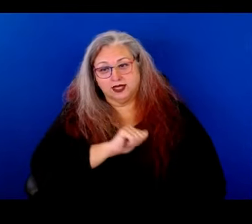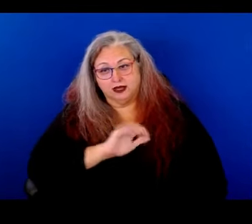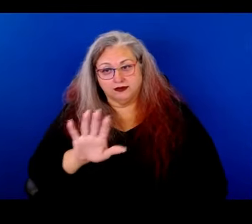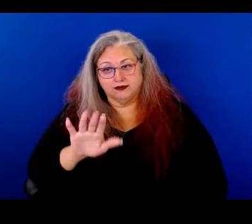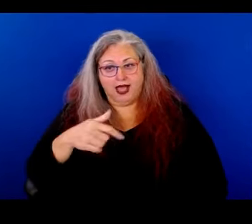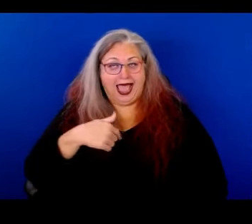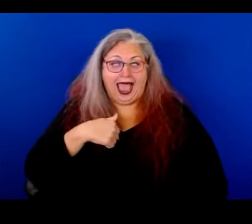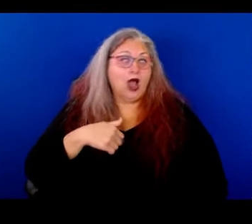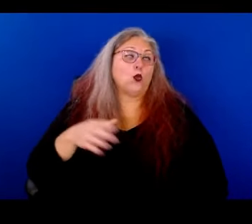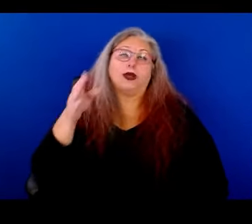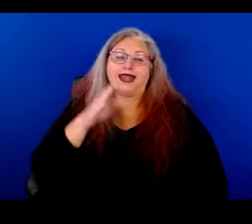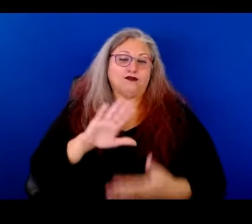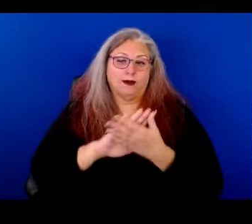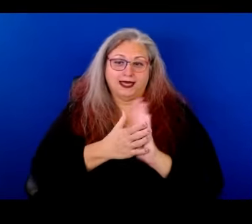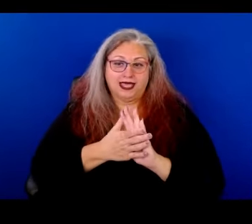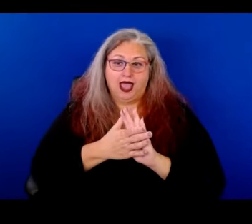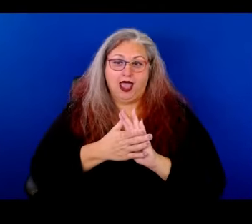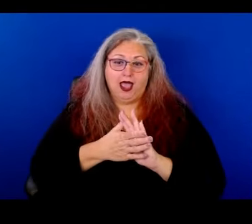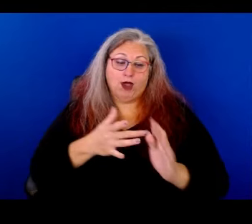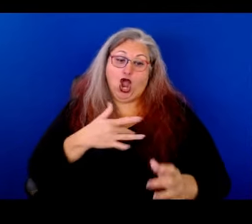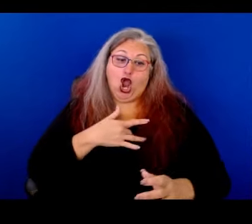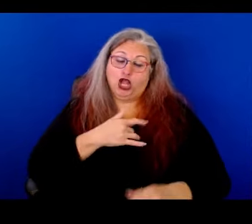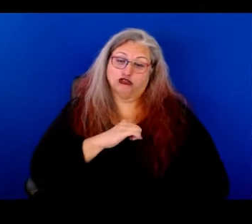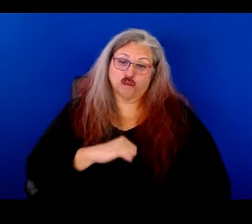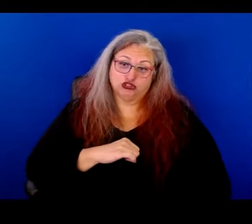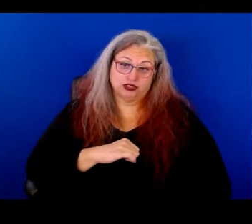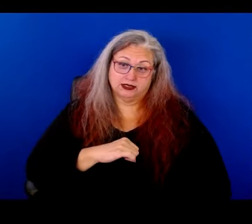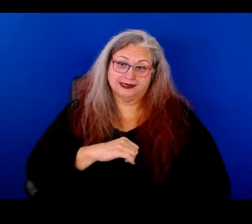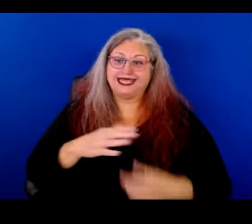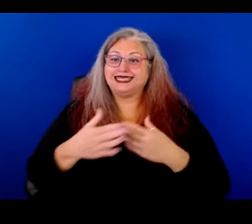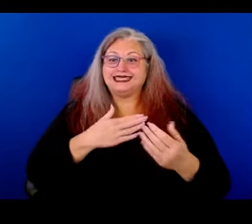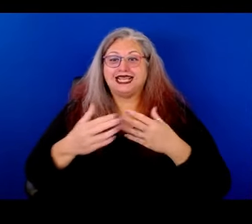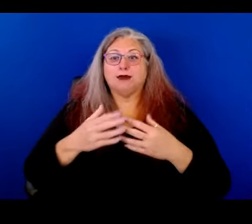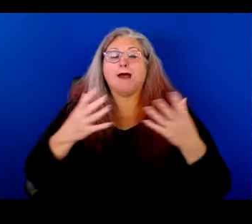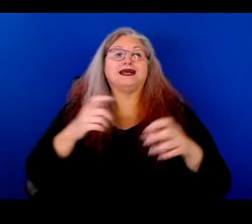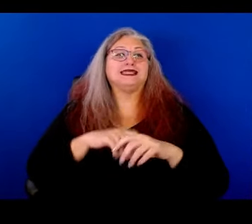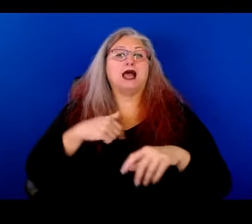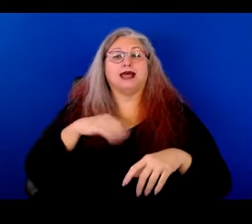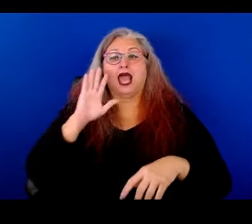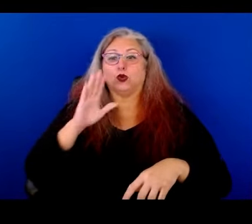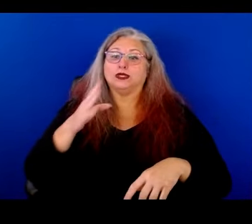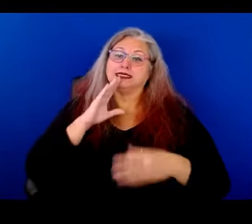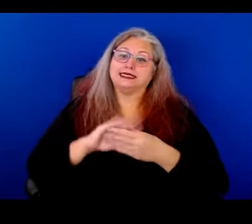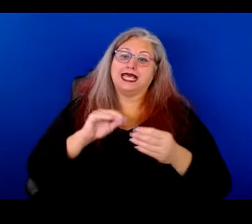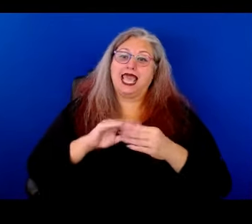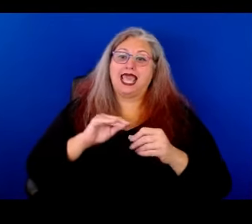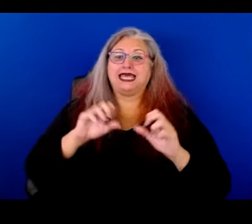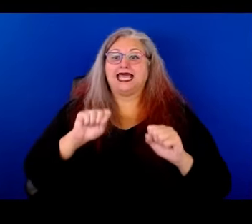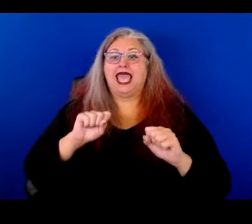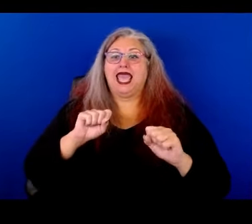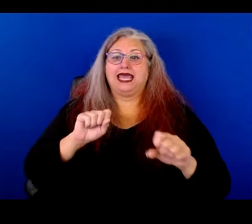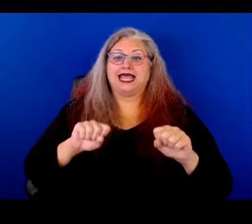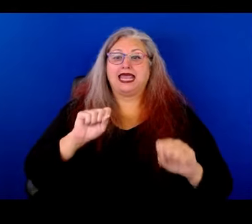ourselves. I'm not going to become a cardiac surgeon. It doesn't matter how many times I say